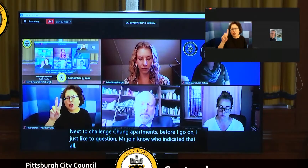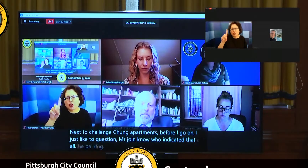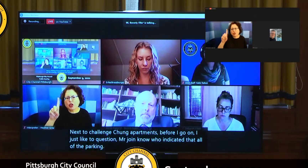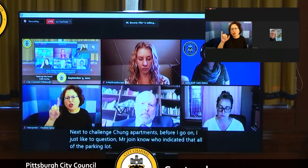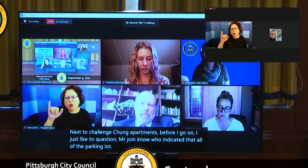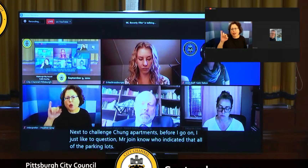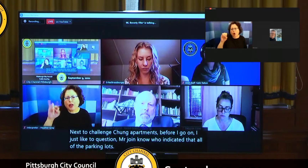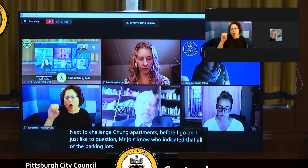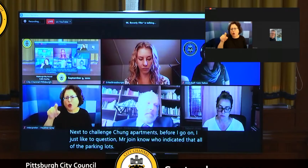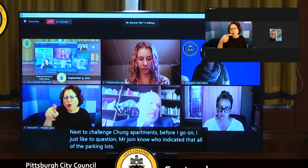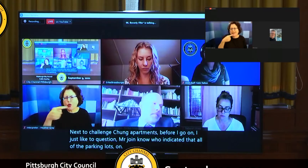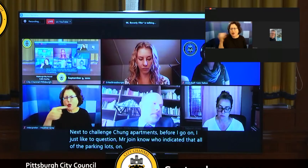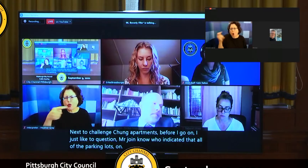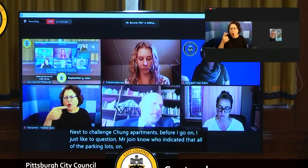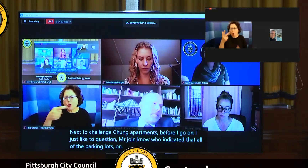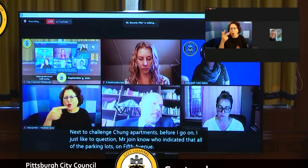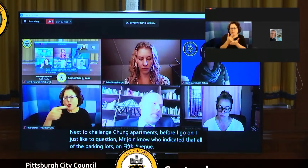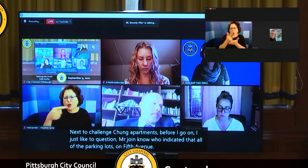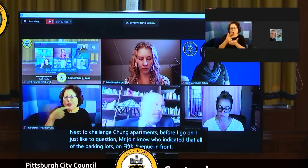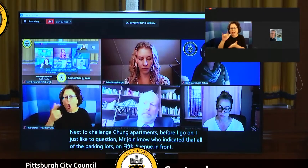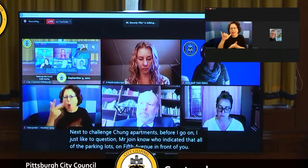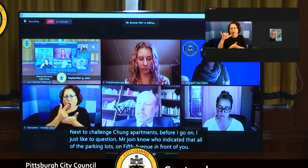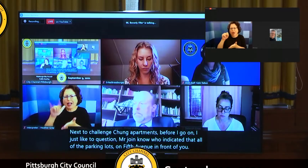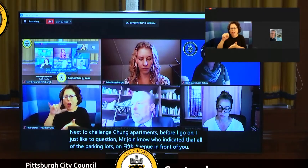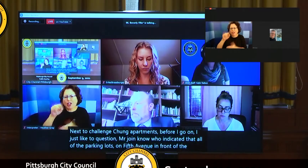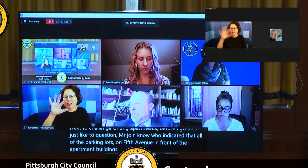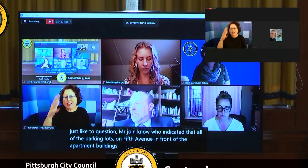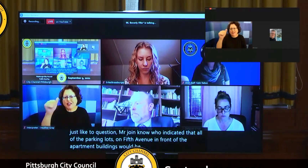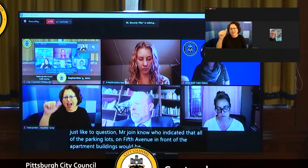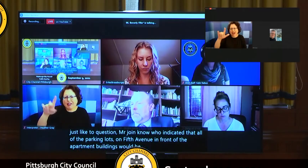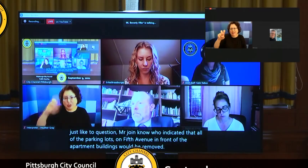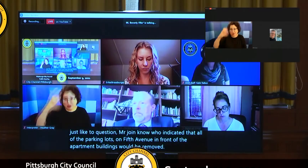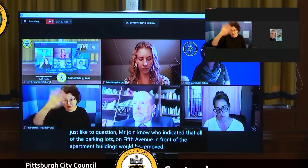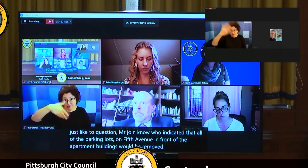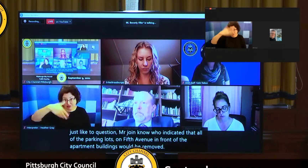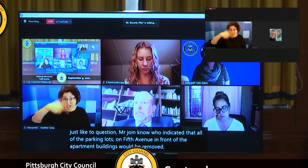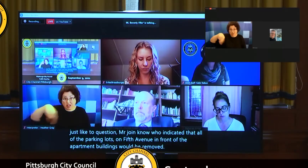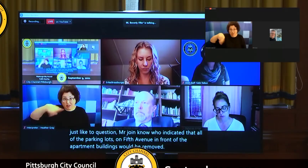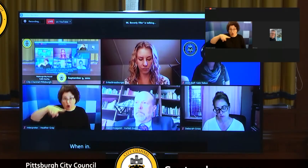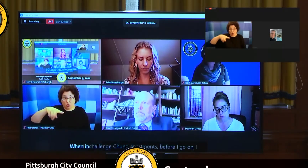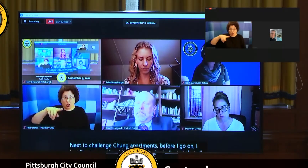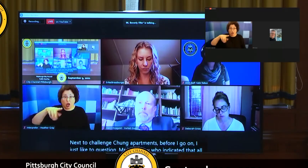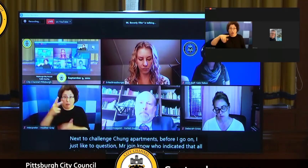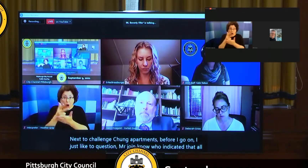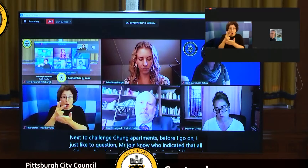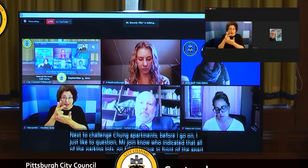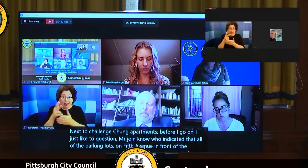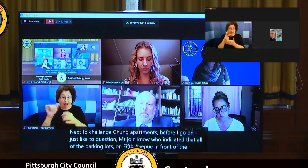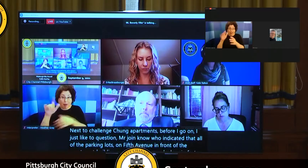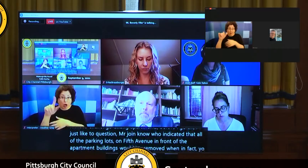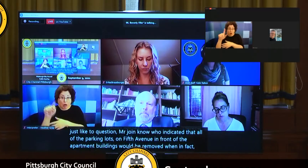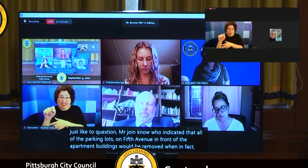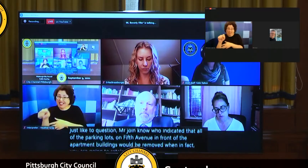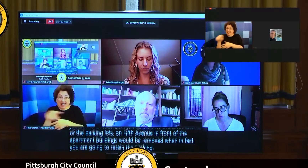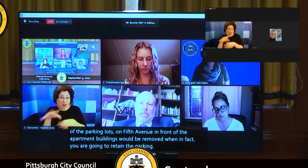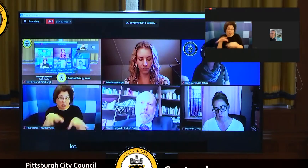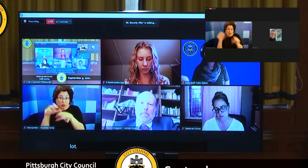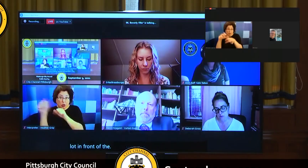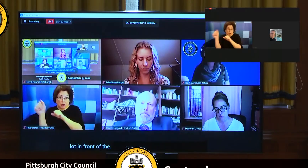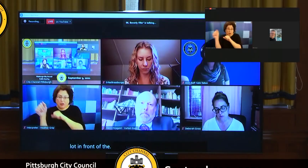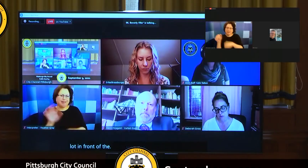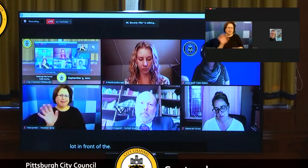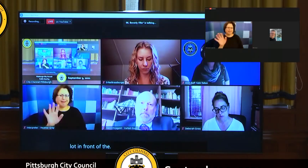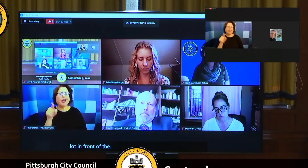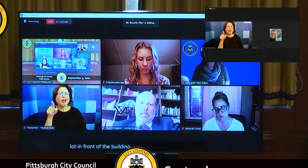lots on the Fifth Avenue in front of the apartment buildings would be removed, when in fact you are going to retain the parking lot in front of the Chung